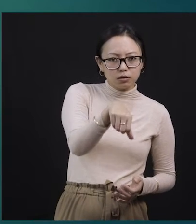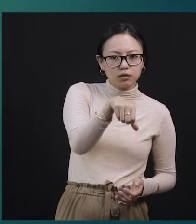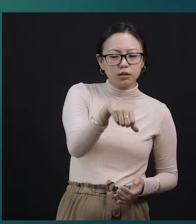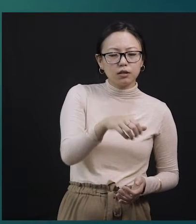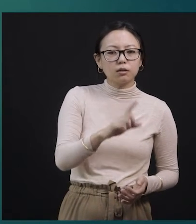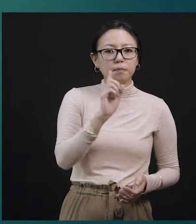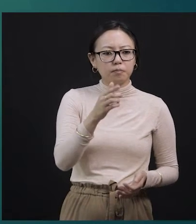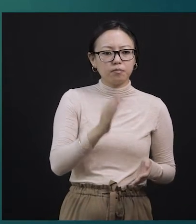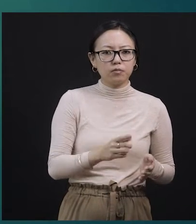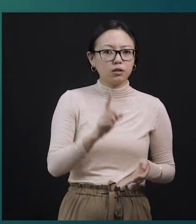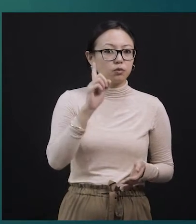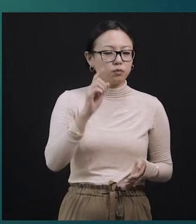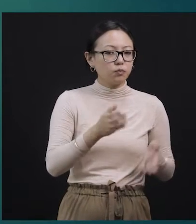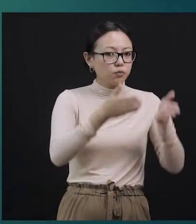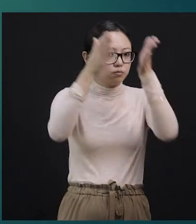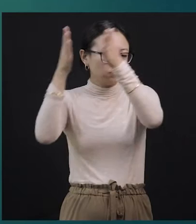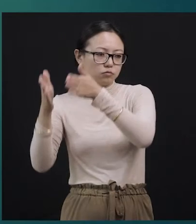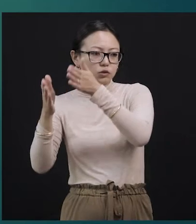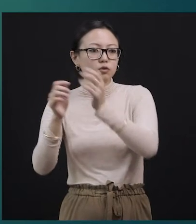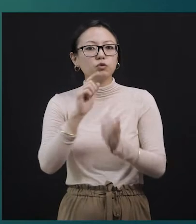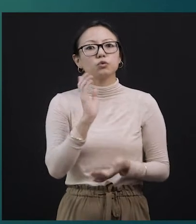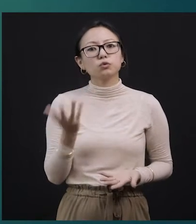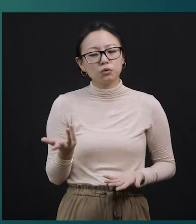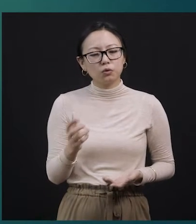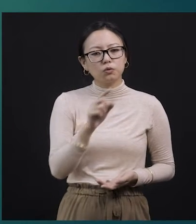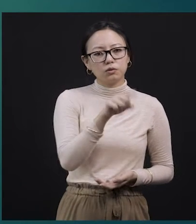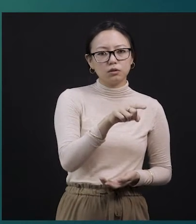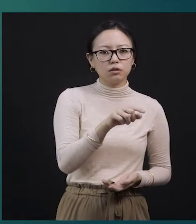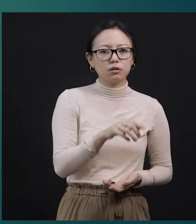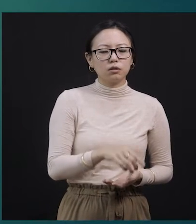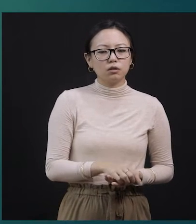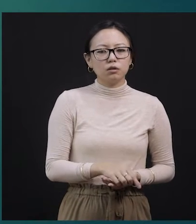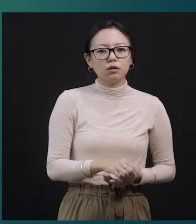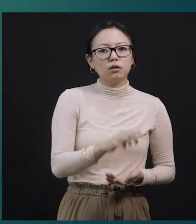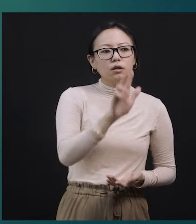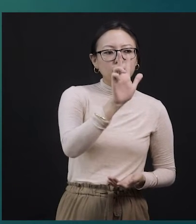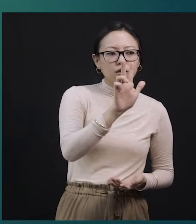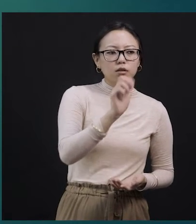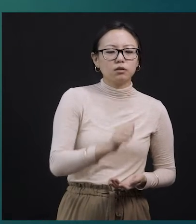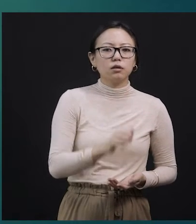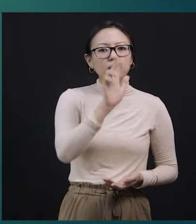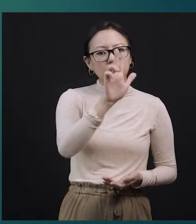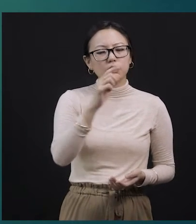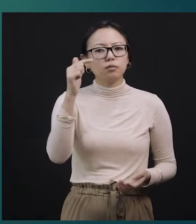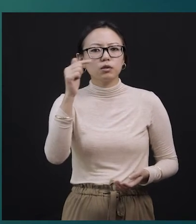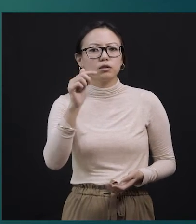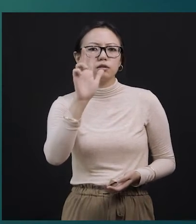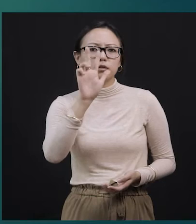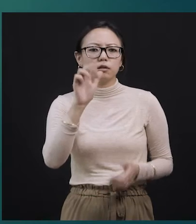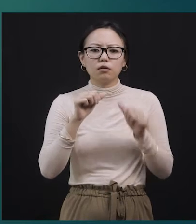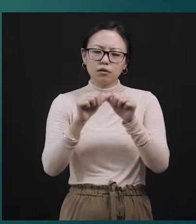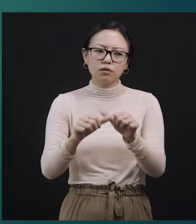8. So 8 minus 8, you can put here 0, or you can just leave like this, blank, right? Now, how much is